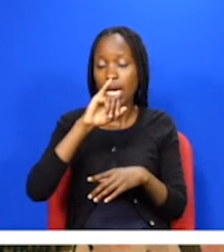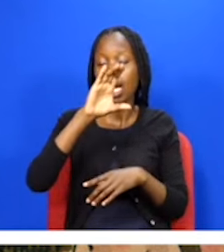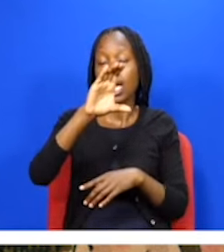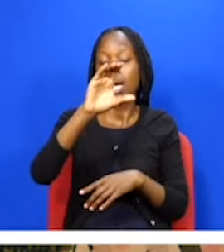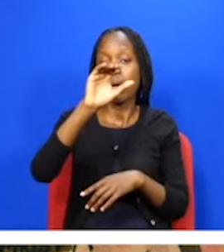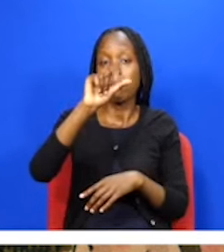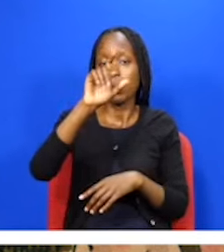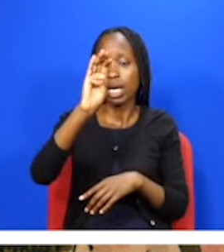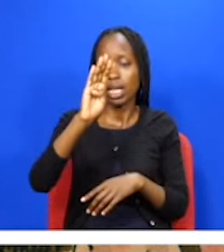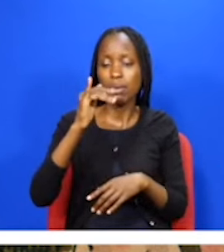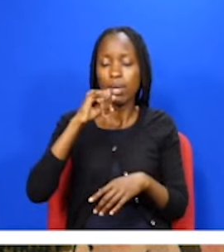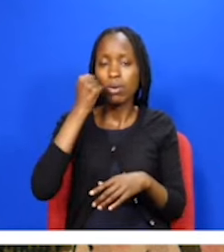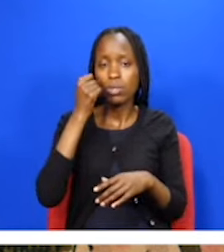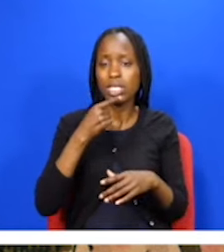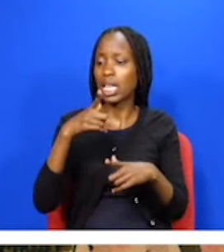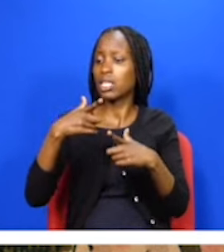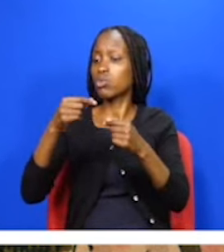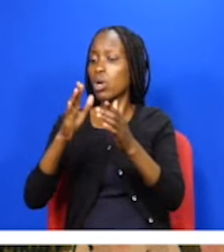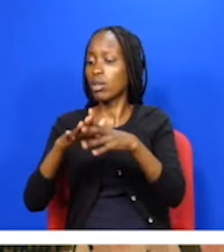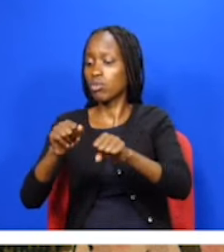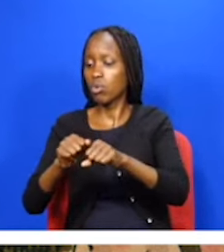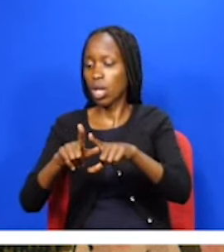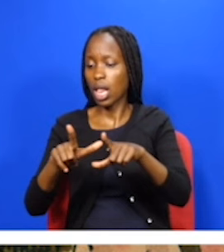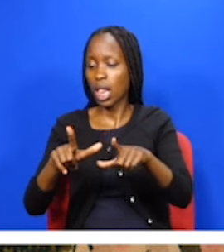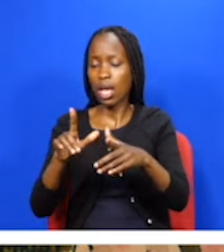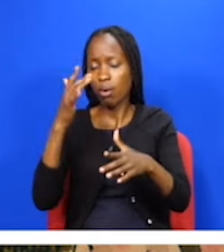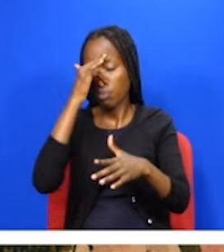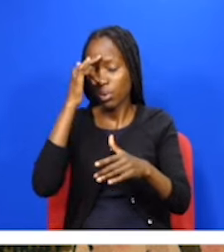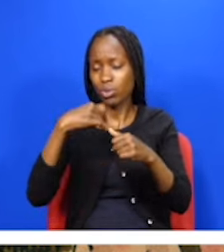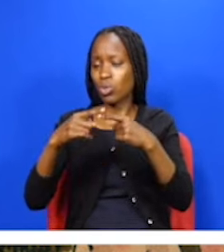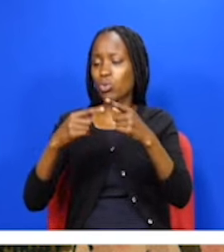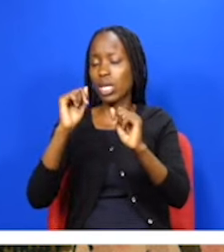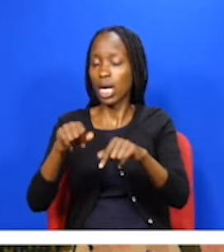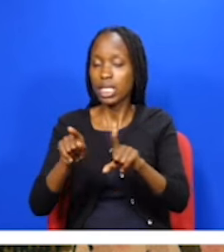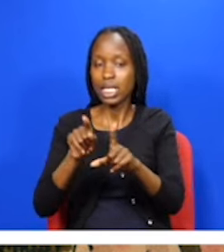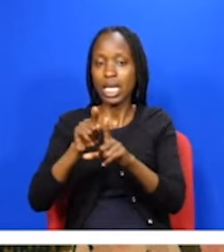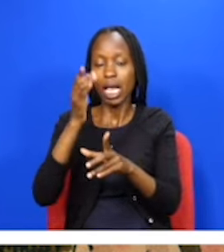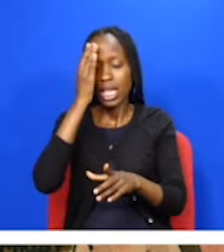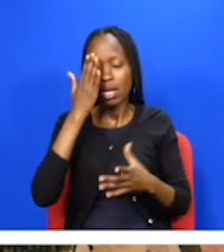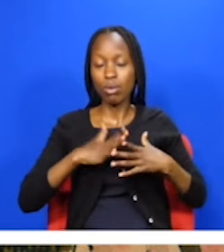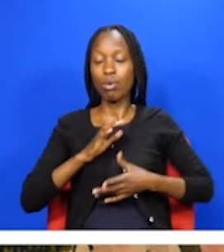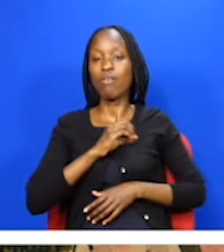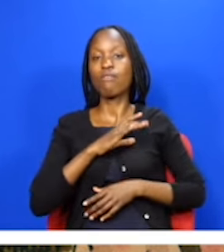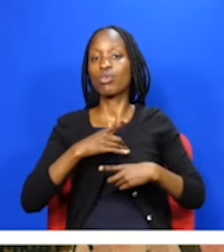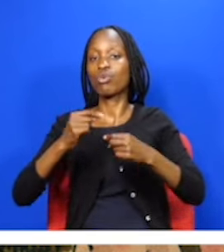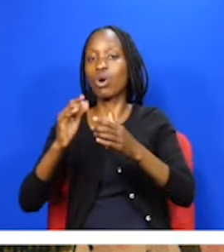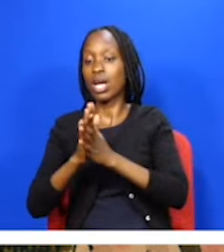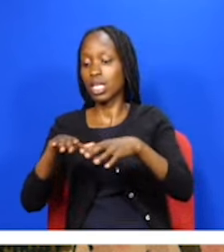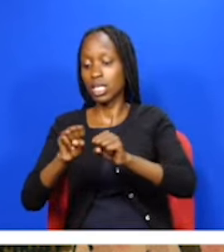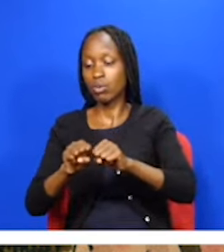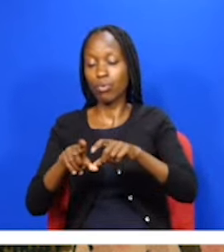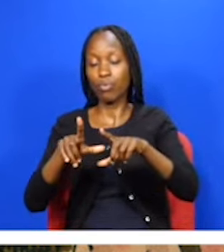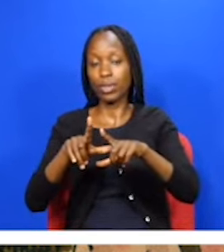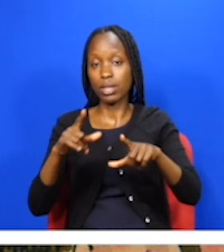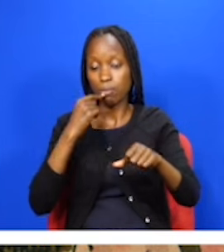at once and take possession, for we are able to overcome it." The Israelites were afraid to go and take Canaan as